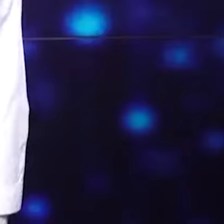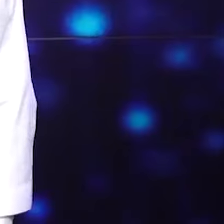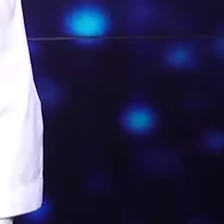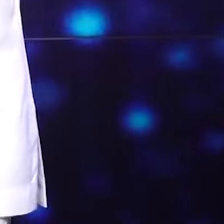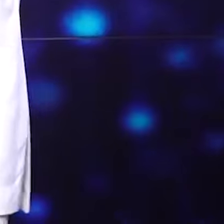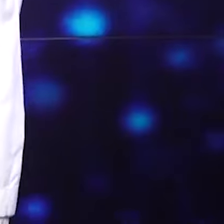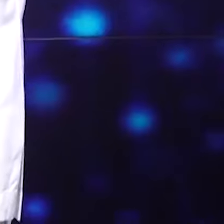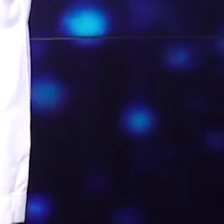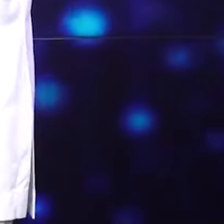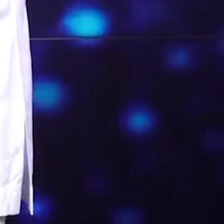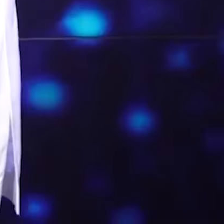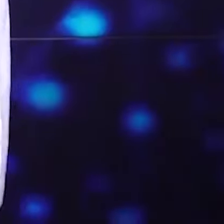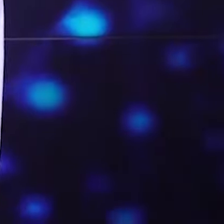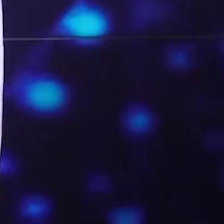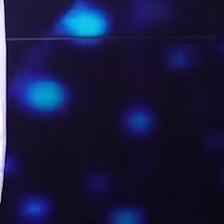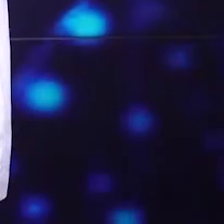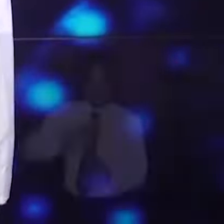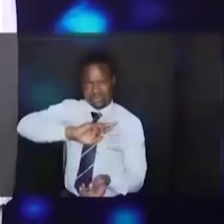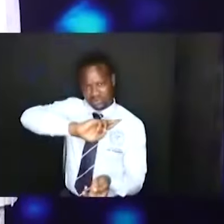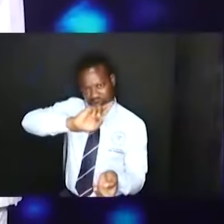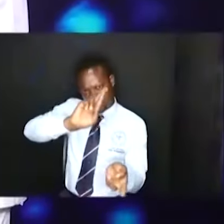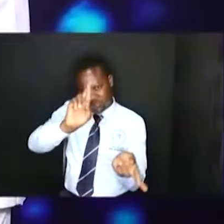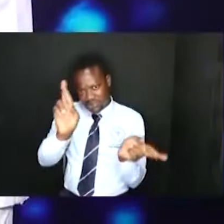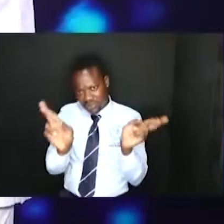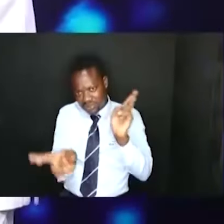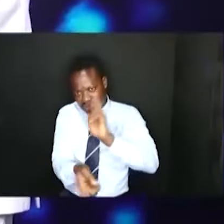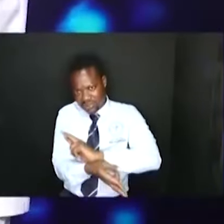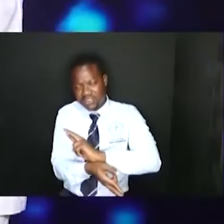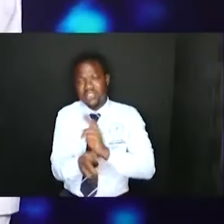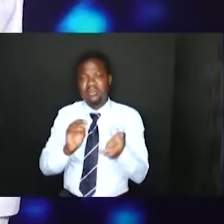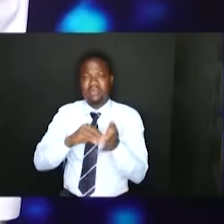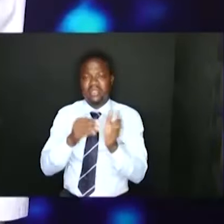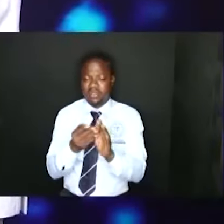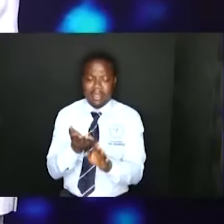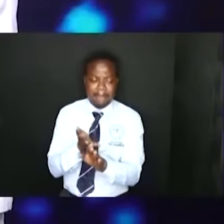repent. Now, repent is to turn or to